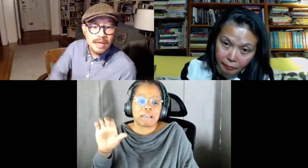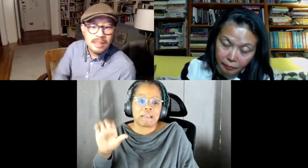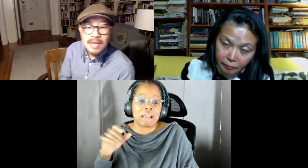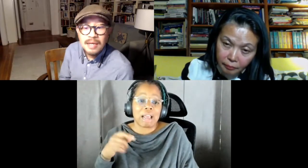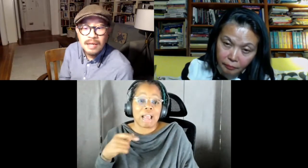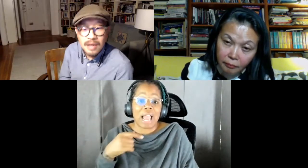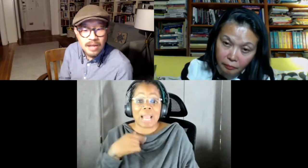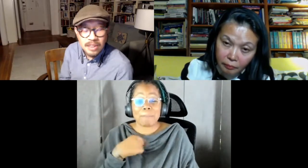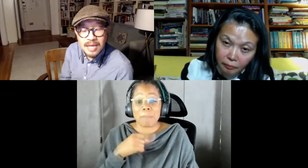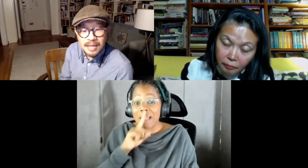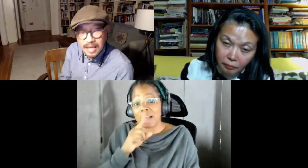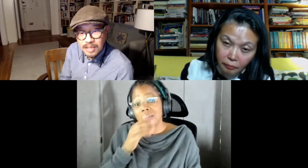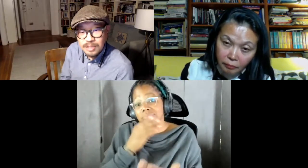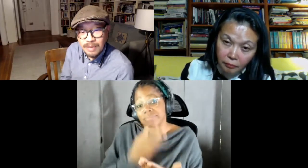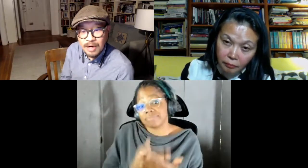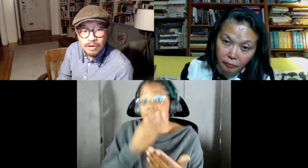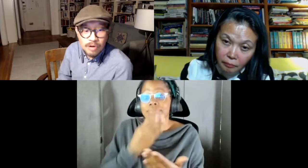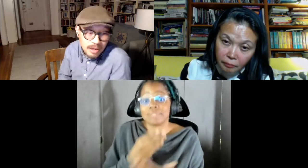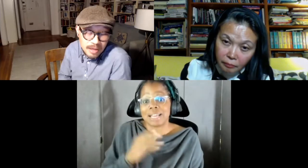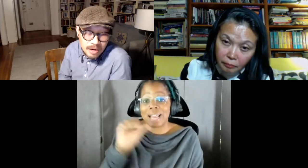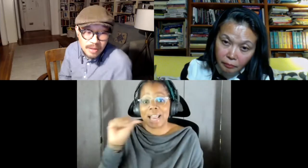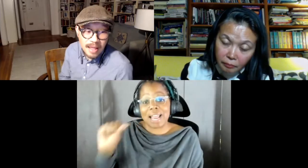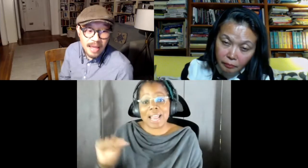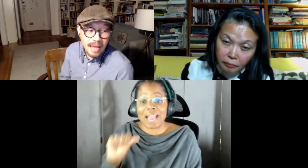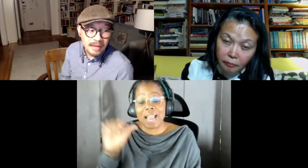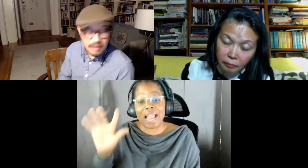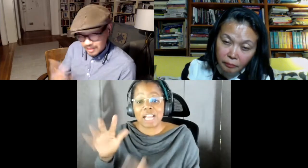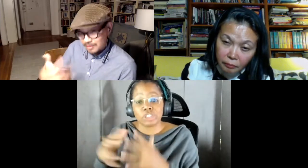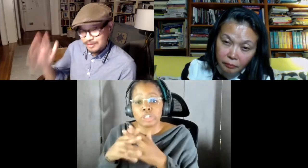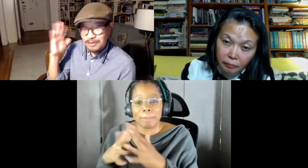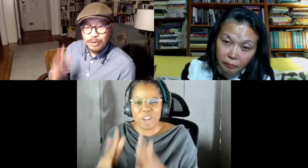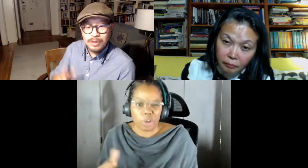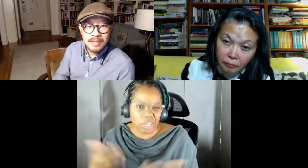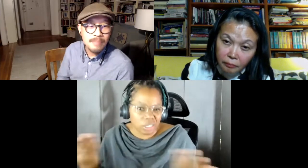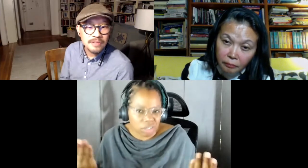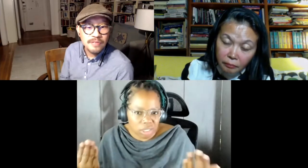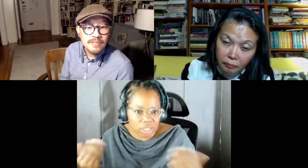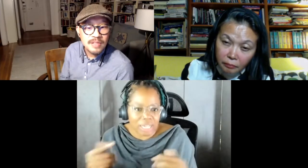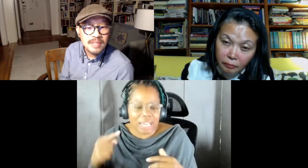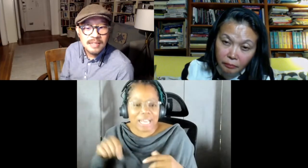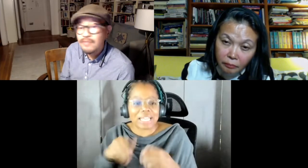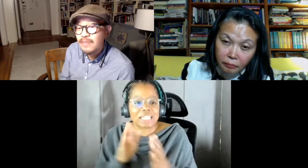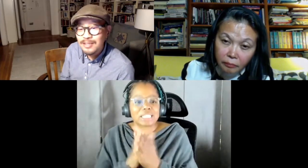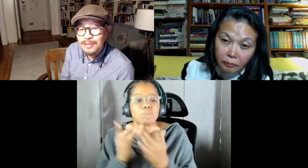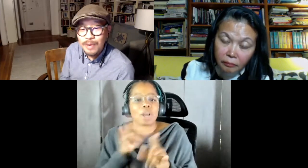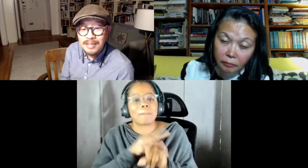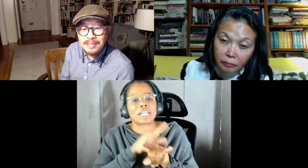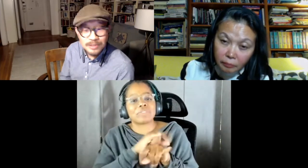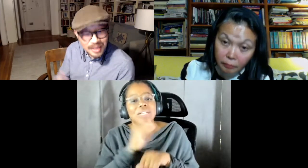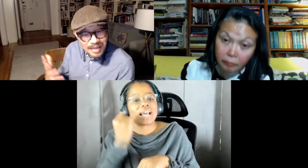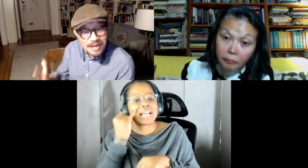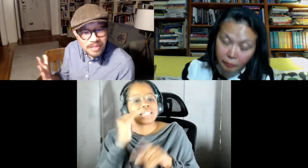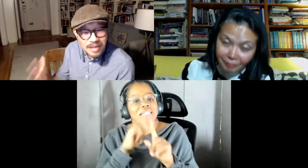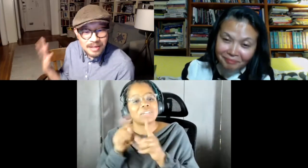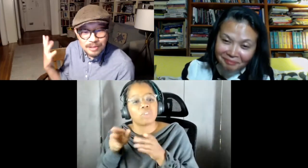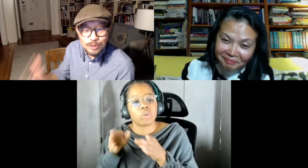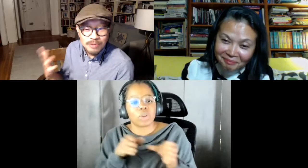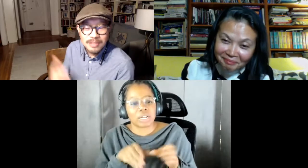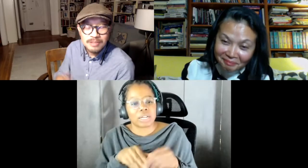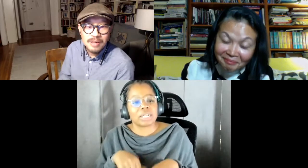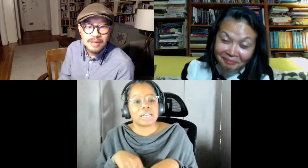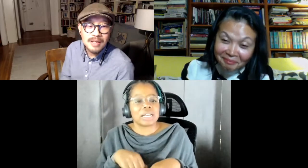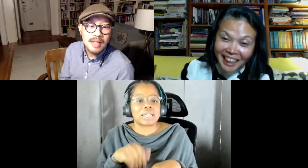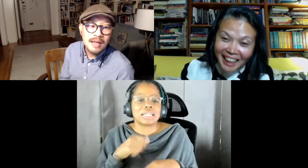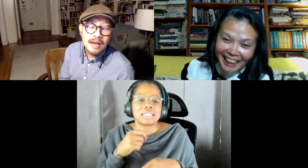X? Am I an authentic Asian American? Or, you know, and in this book, it makes fun of this idea in various ways. There's the inauthentic